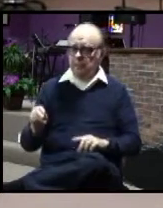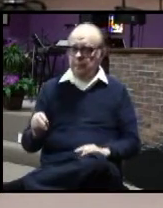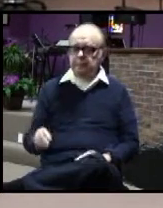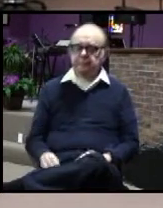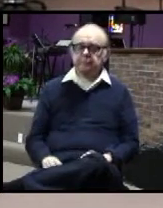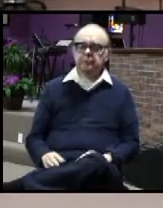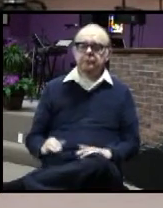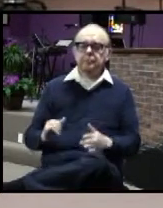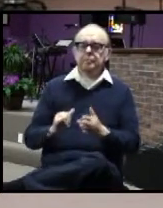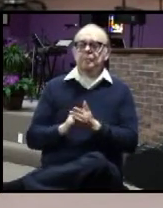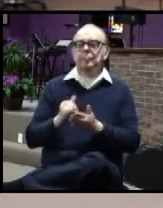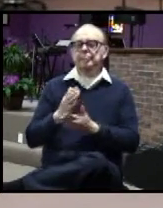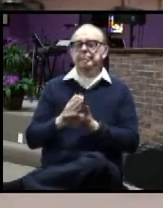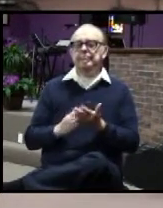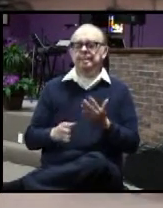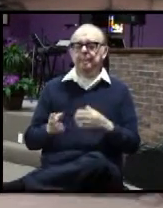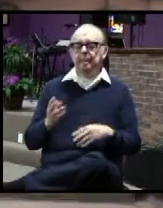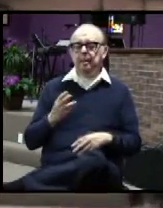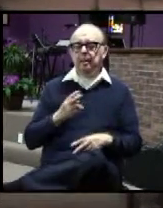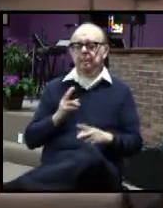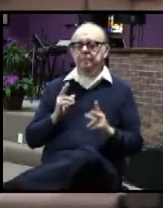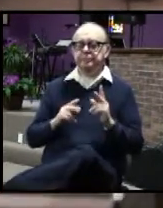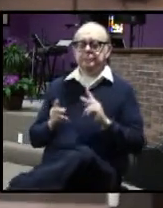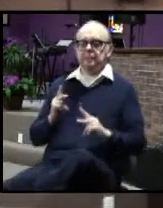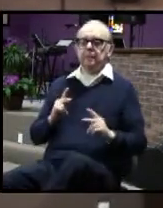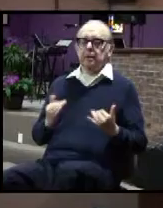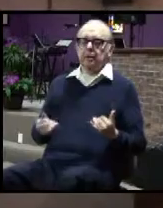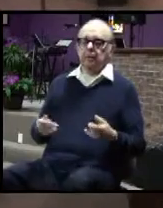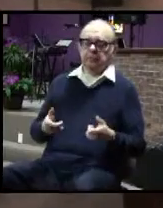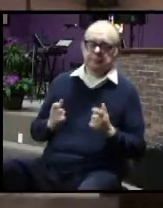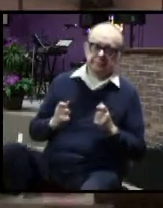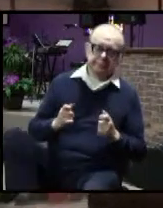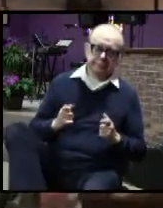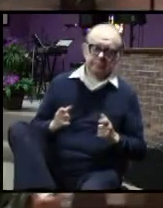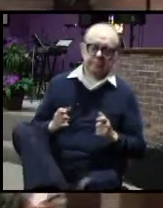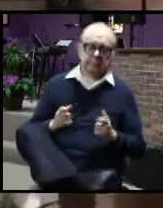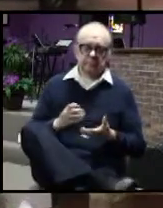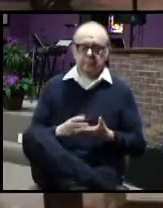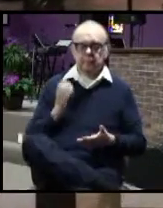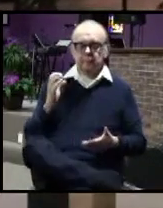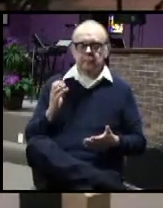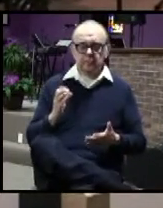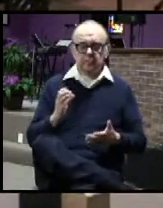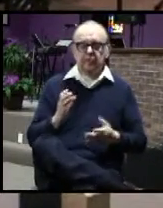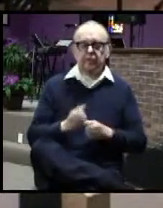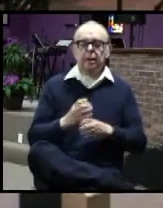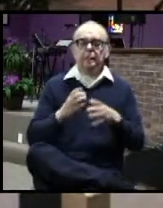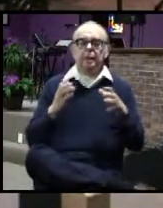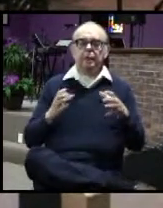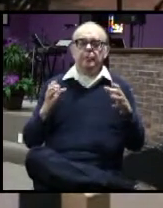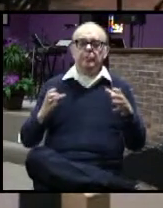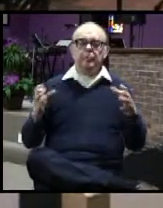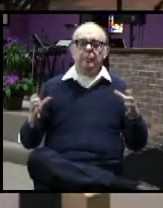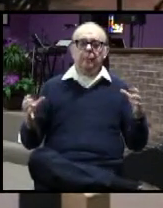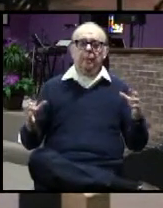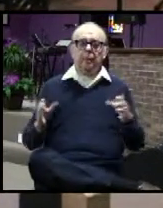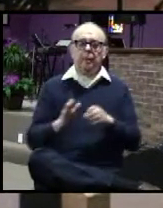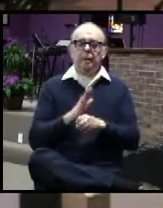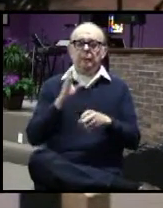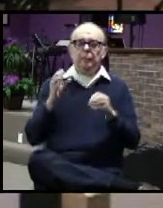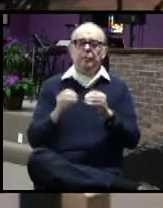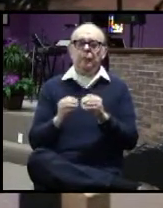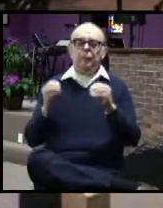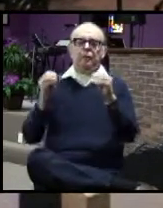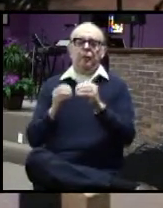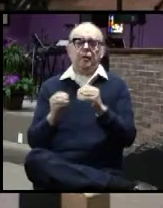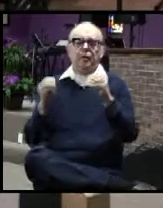And this is the part of humanity, because now all of a sudden this pot begins to start getting bigger and bigger and filled into more and more.